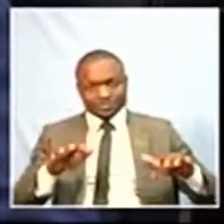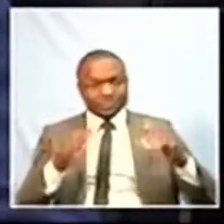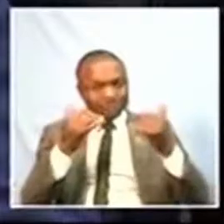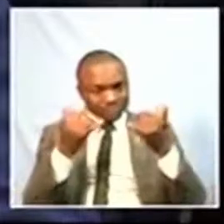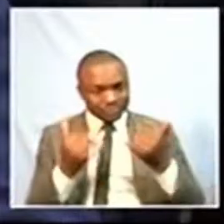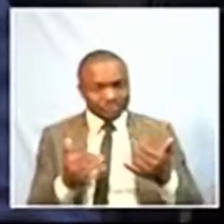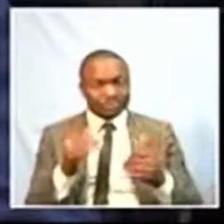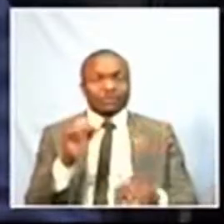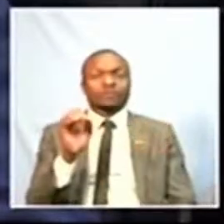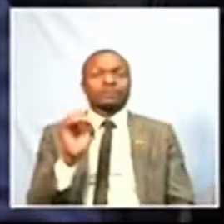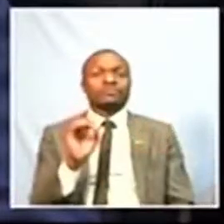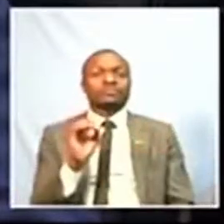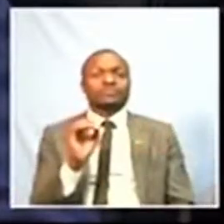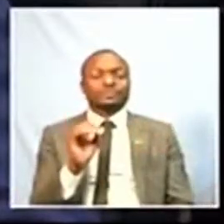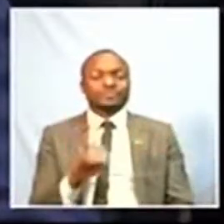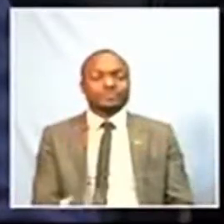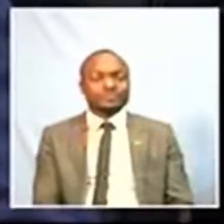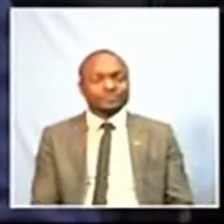0,